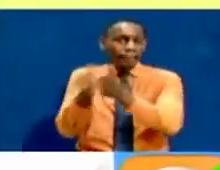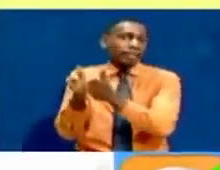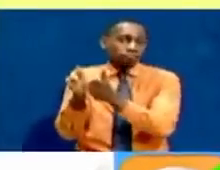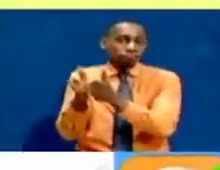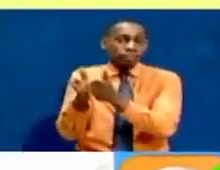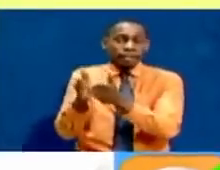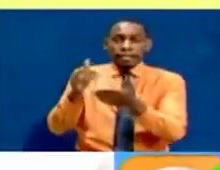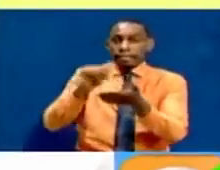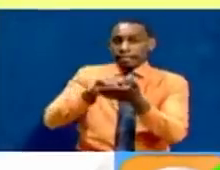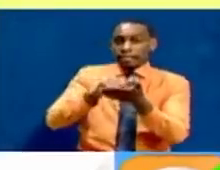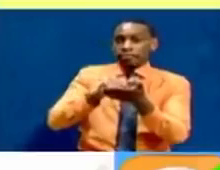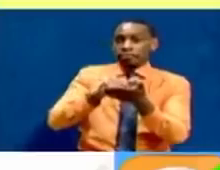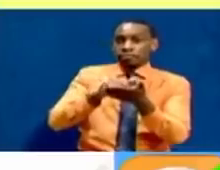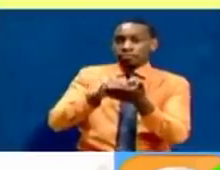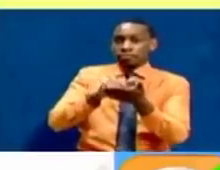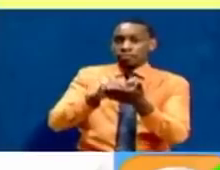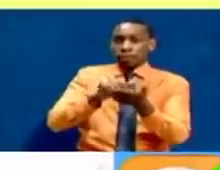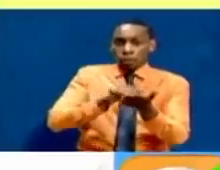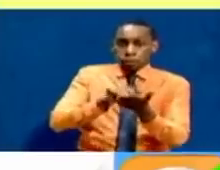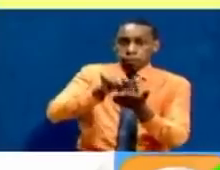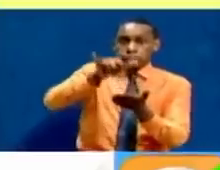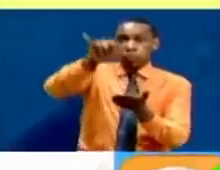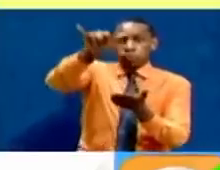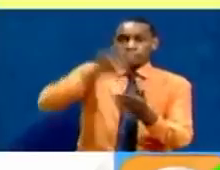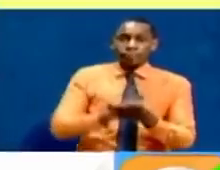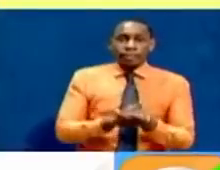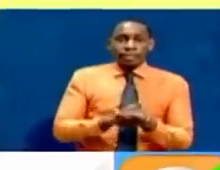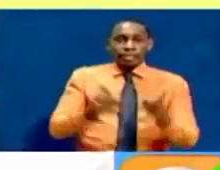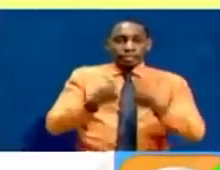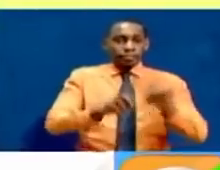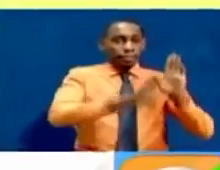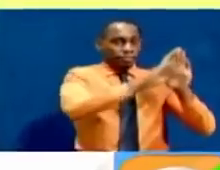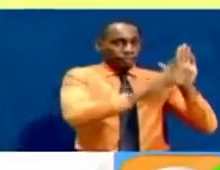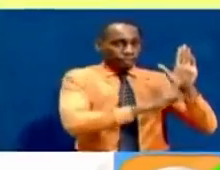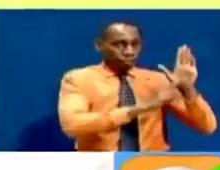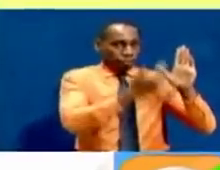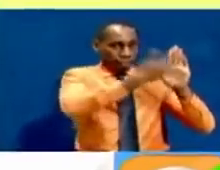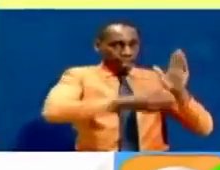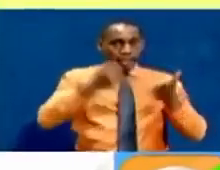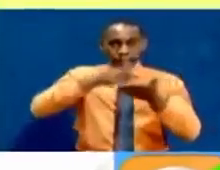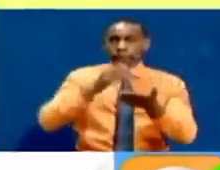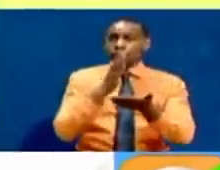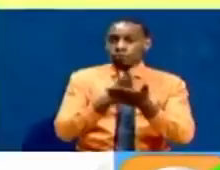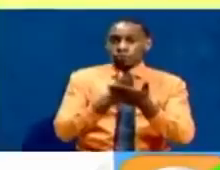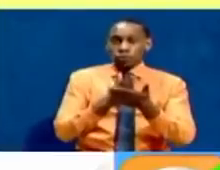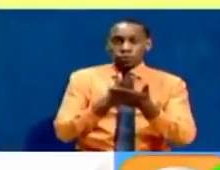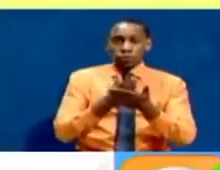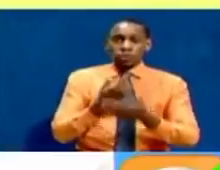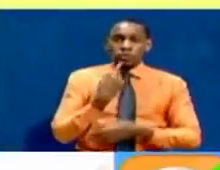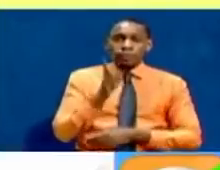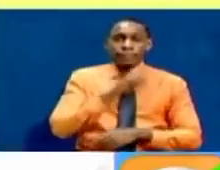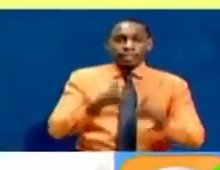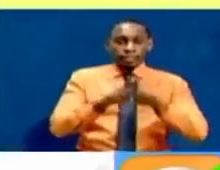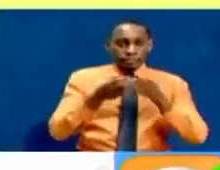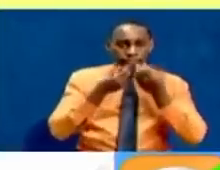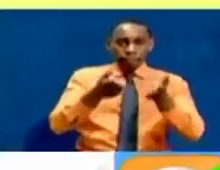an arrangement where they were going to be evacuated. And as far as these protocols are concerned, the fact that you have been told that and we have